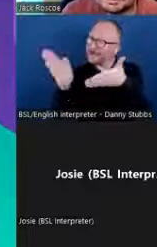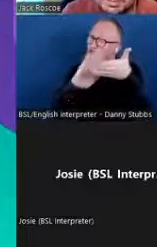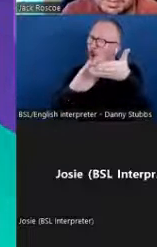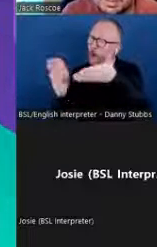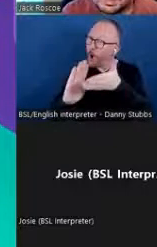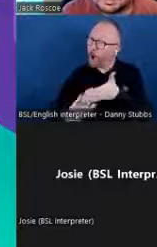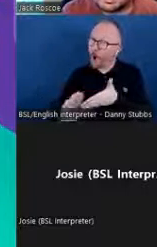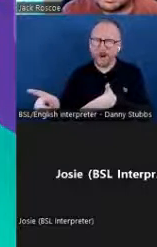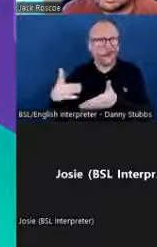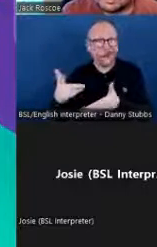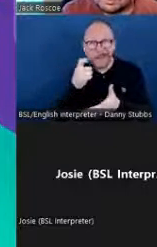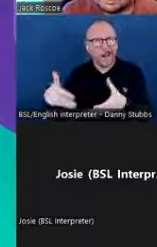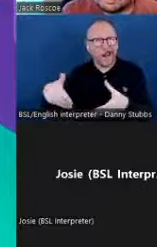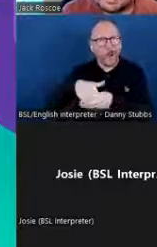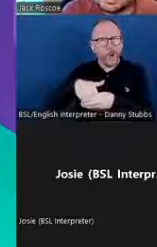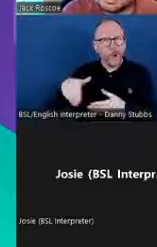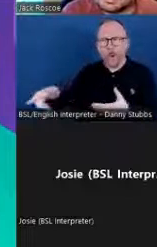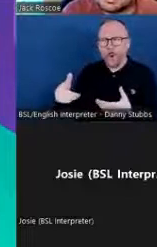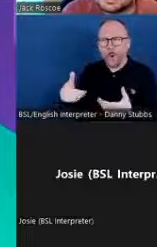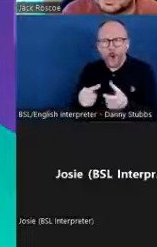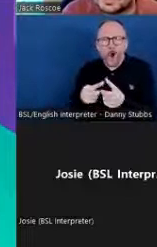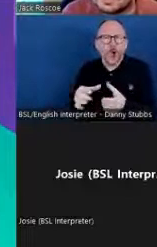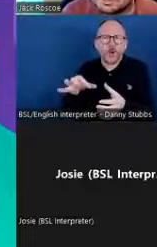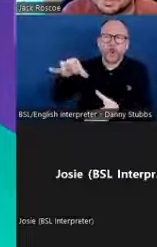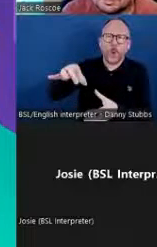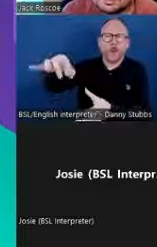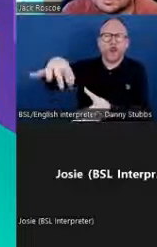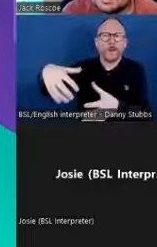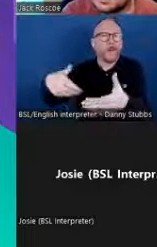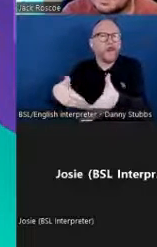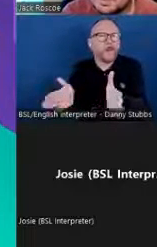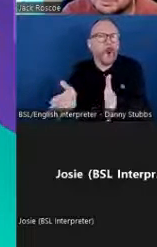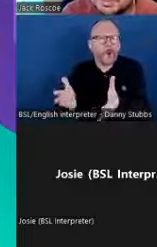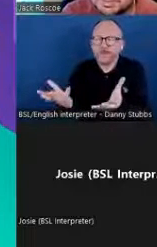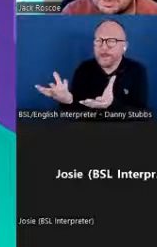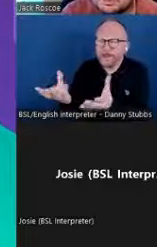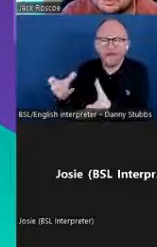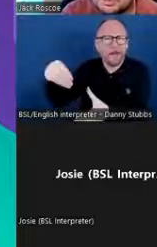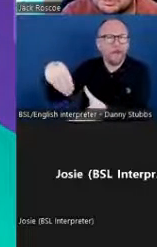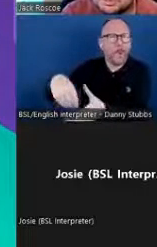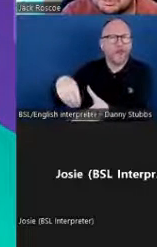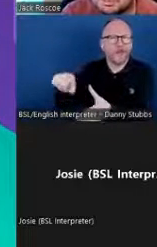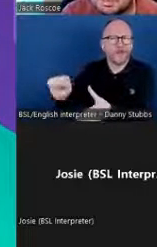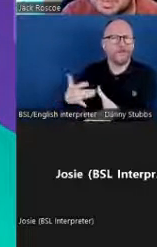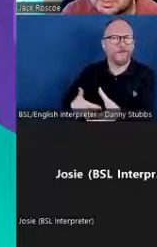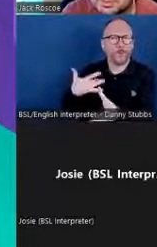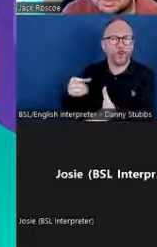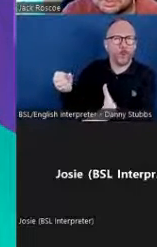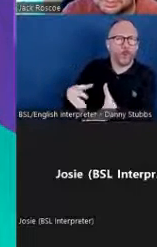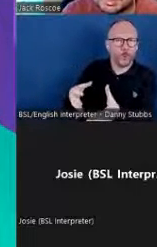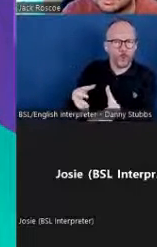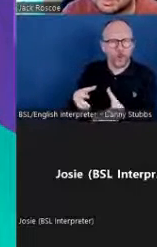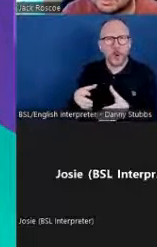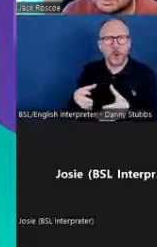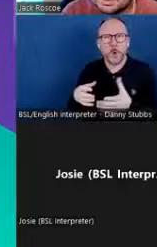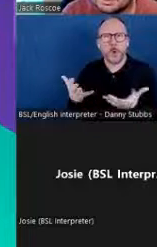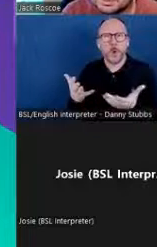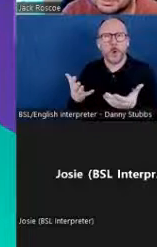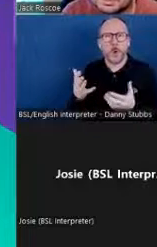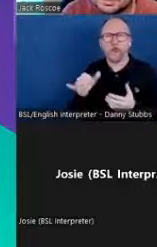participate. Or maybe you're so unlikely to be able to get people to stop that you would be best just sticking